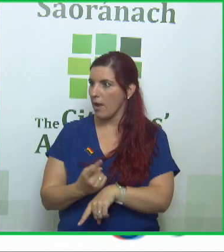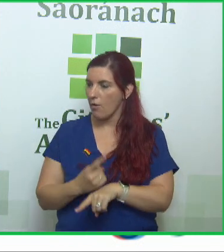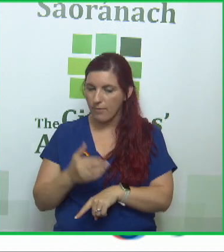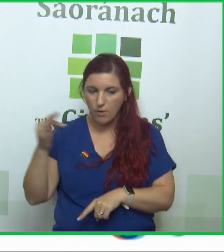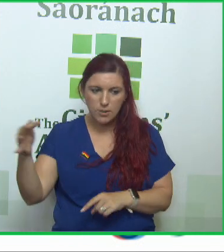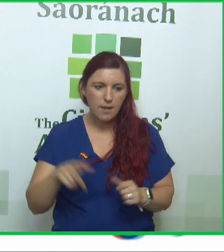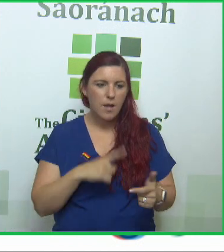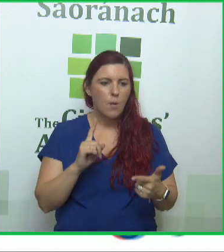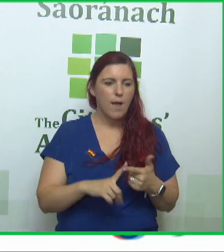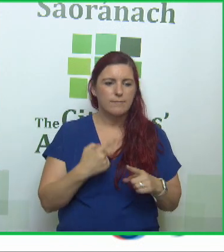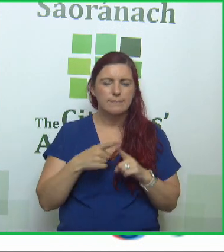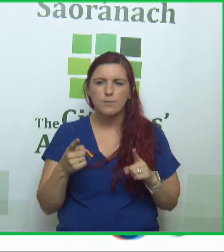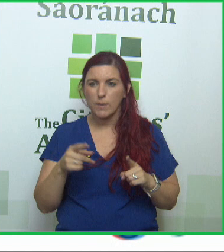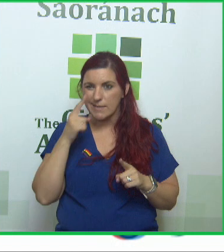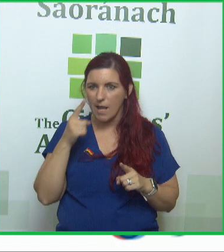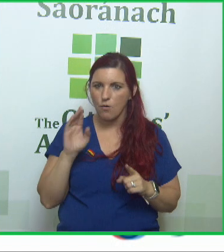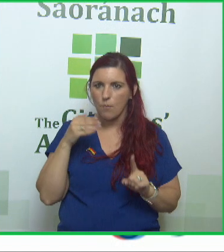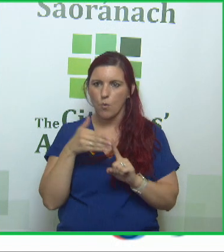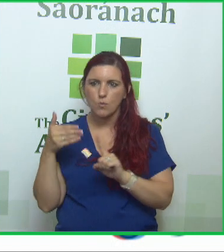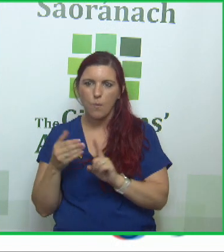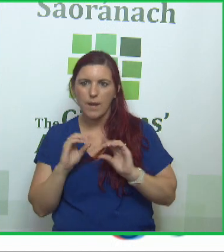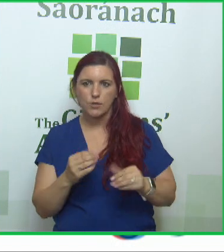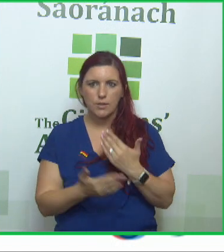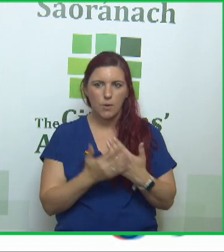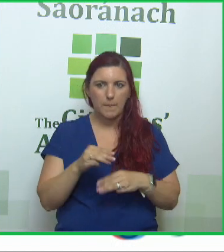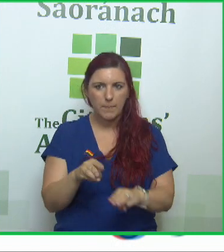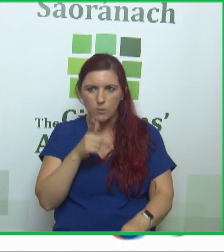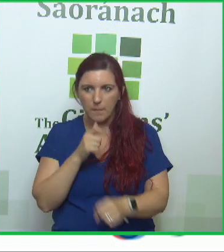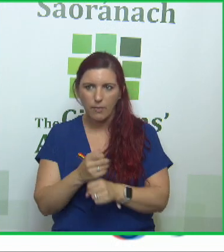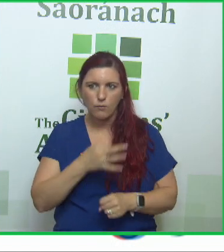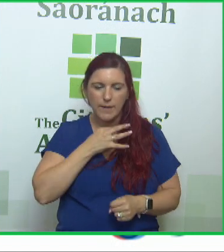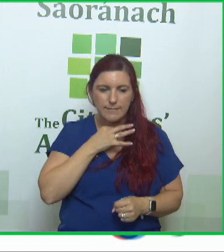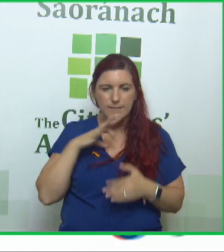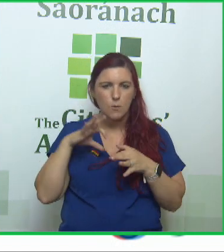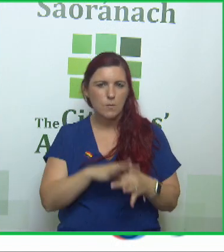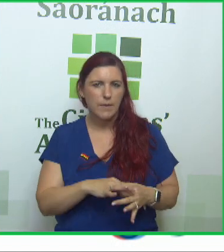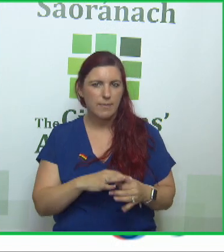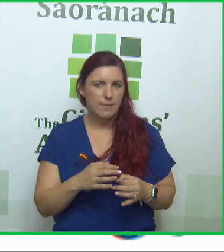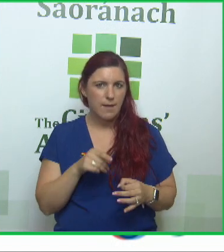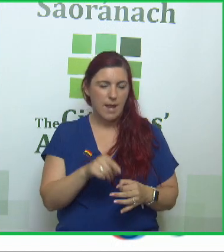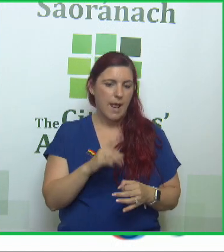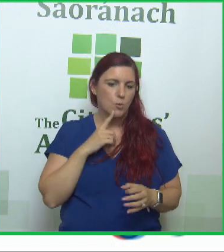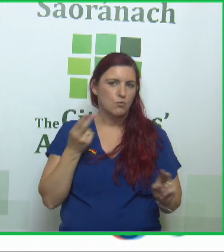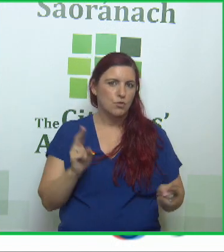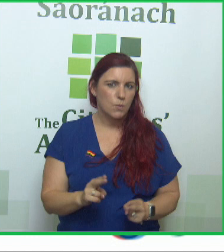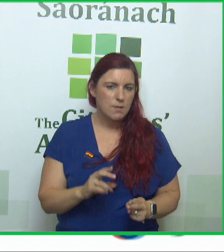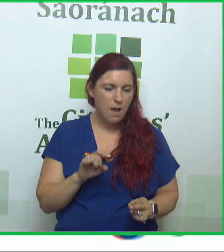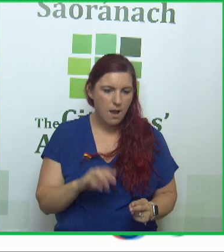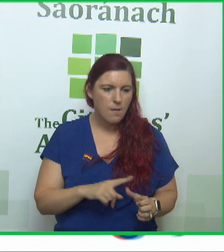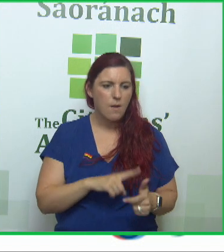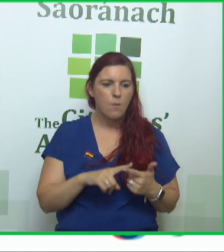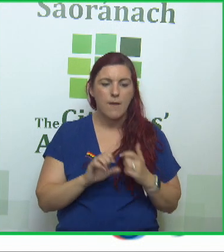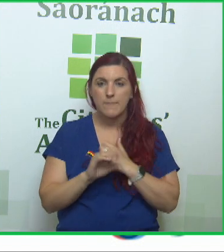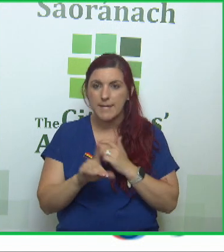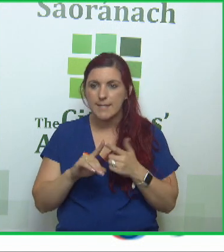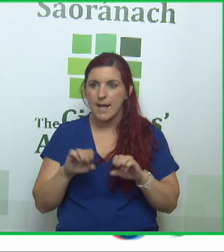vibrant approach on what we're educating these young people on in terms of the risks associated with drugs and how to reduce the harms. We've media and social